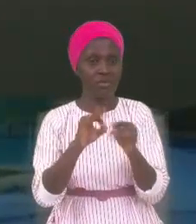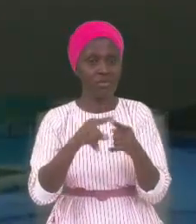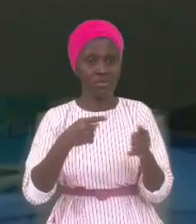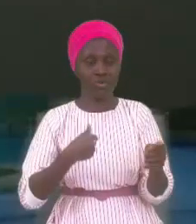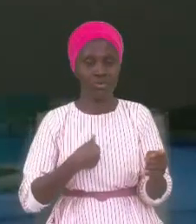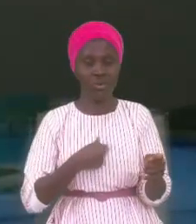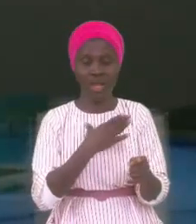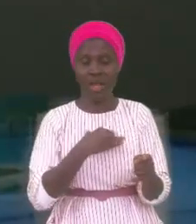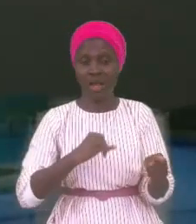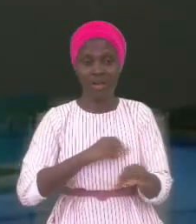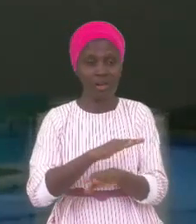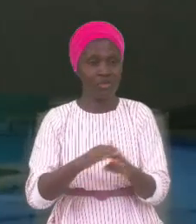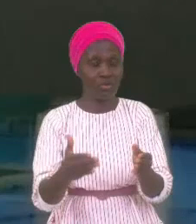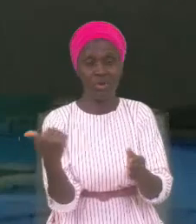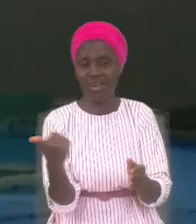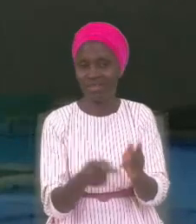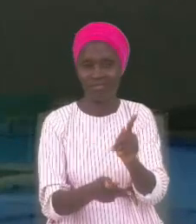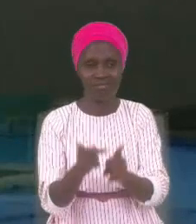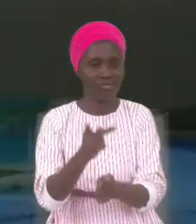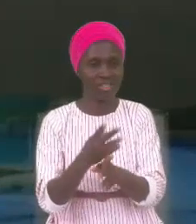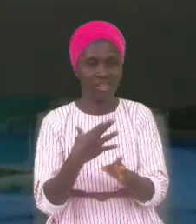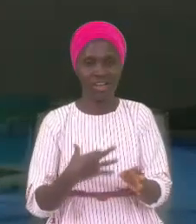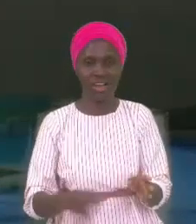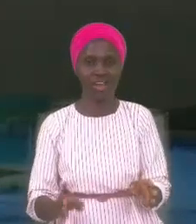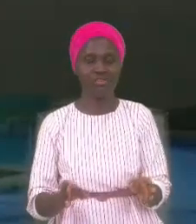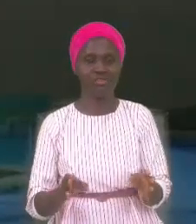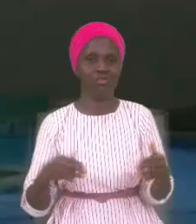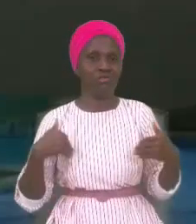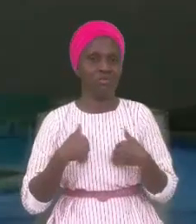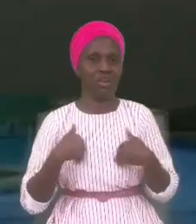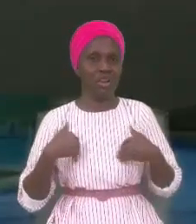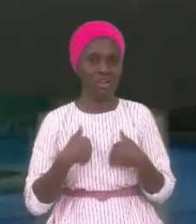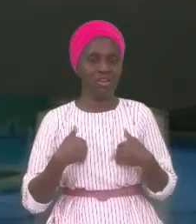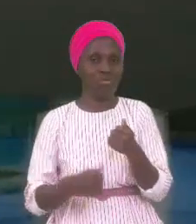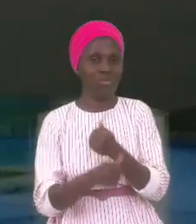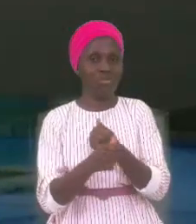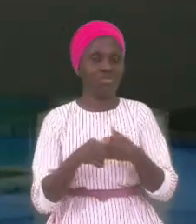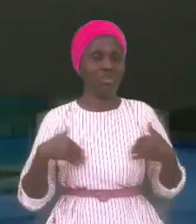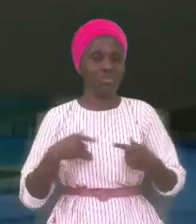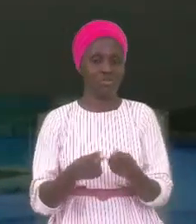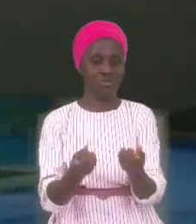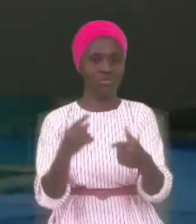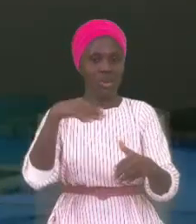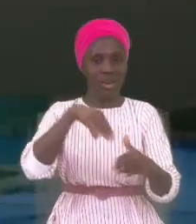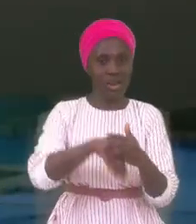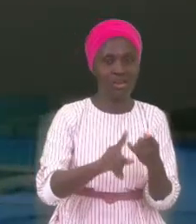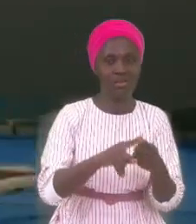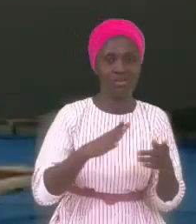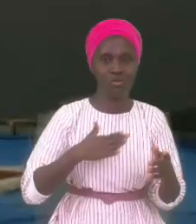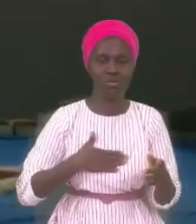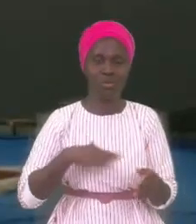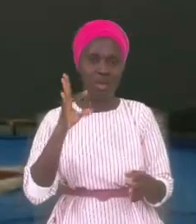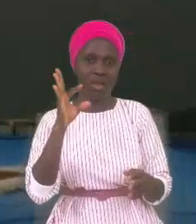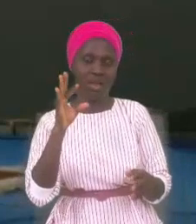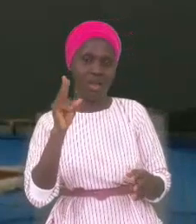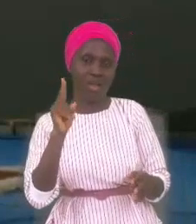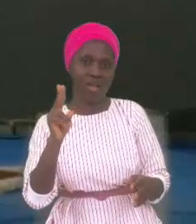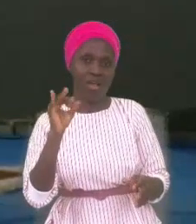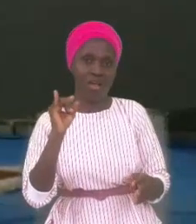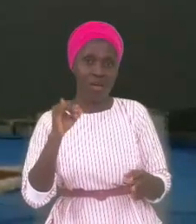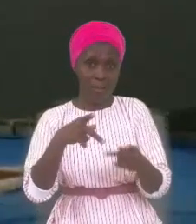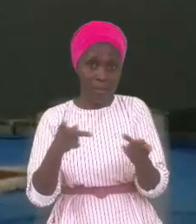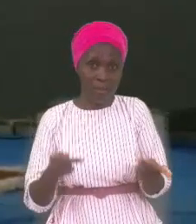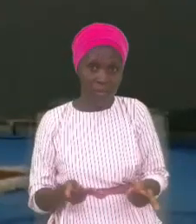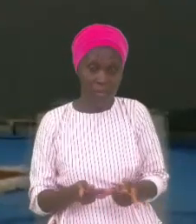wild beast, animal, to come into my vineyard. And he fenced it, and he gathered out the